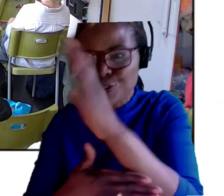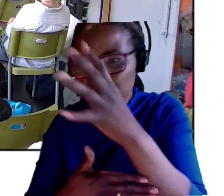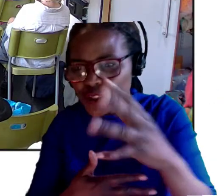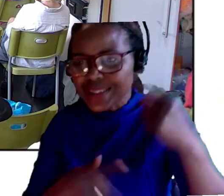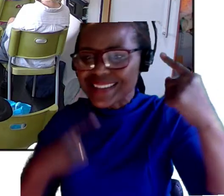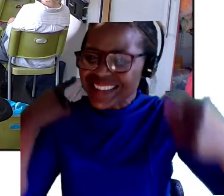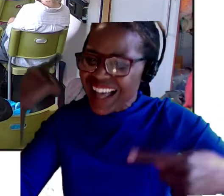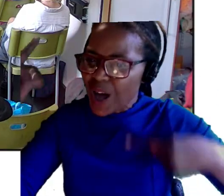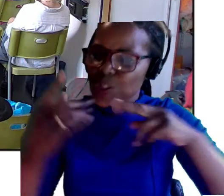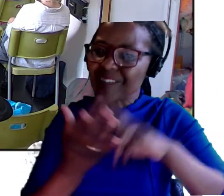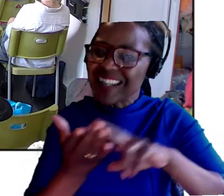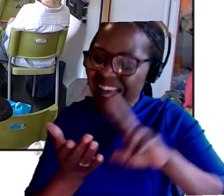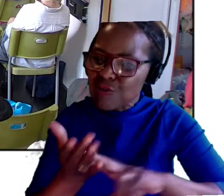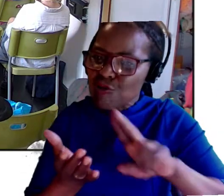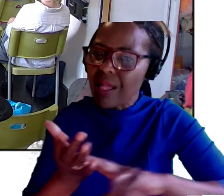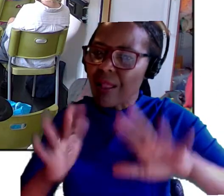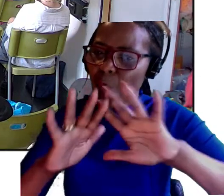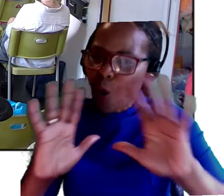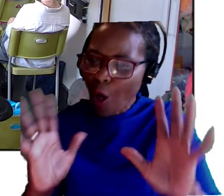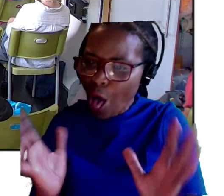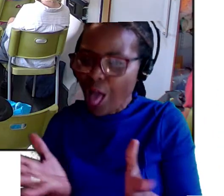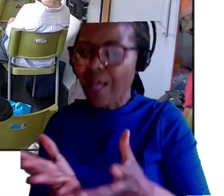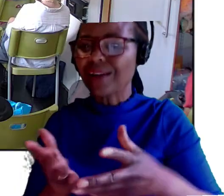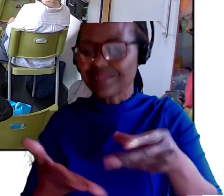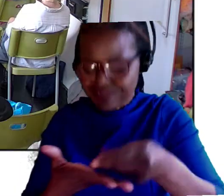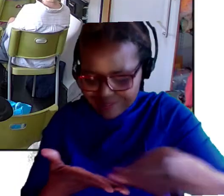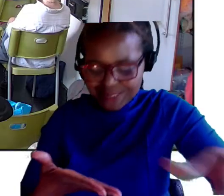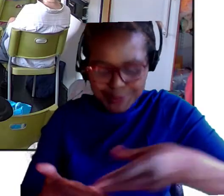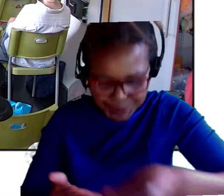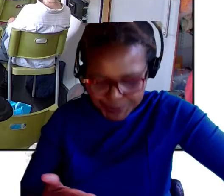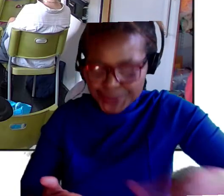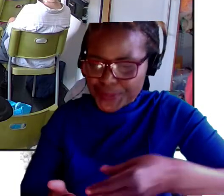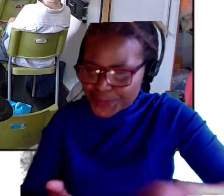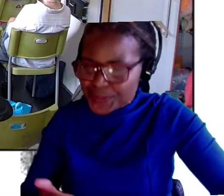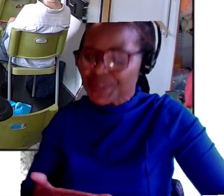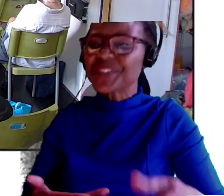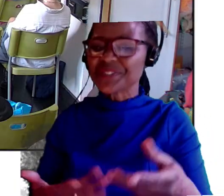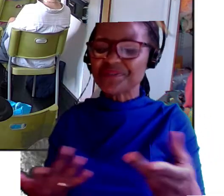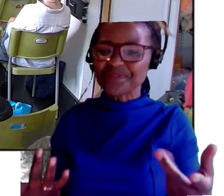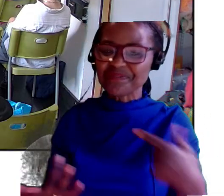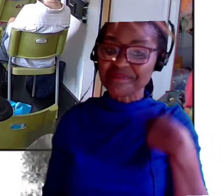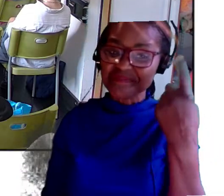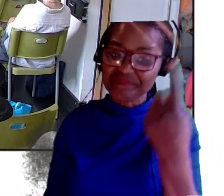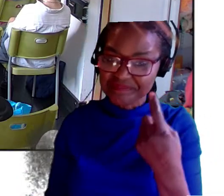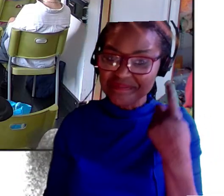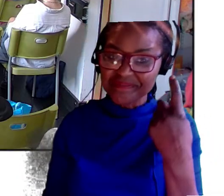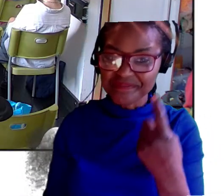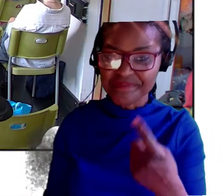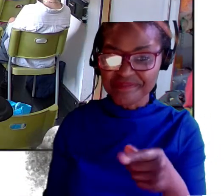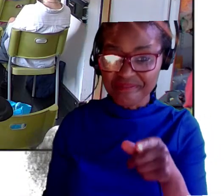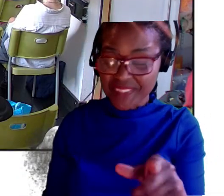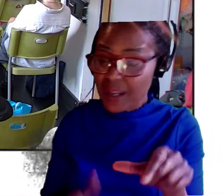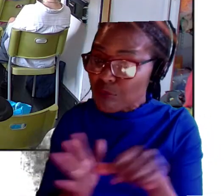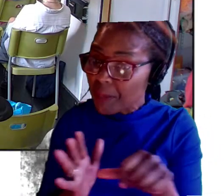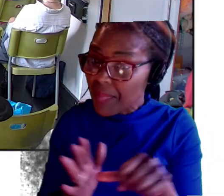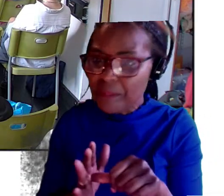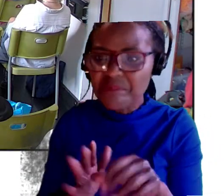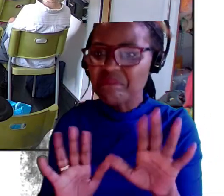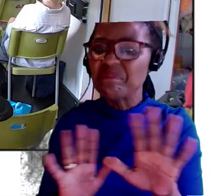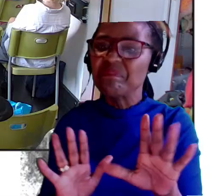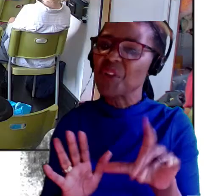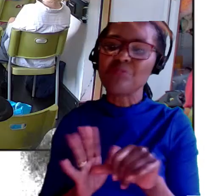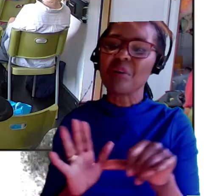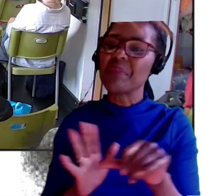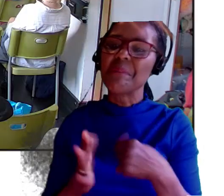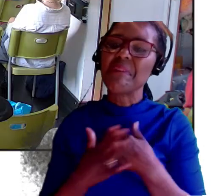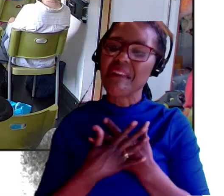world. So I've only ever considered it to be kind of like, in terms of invented problems, I've always loved it.